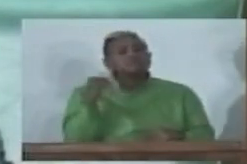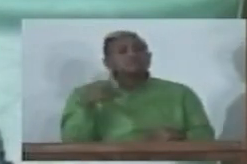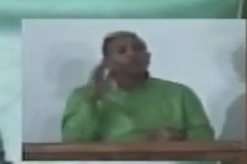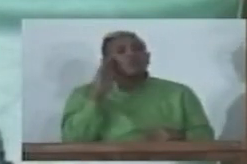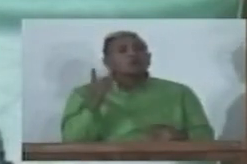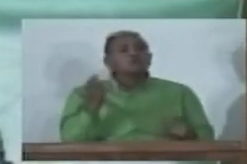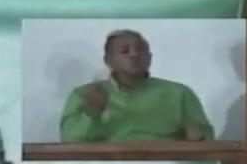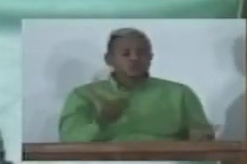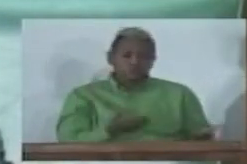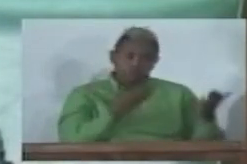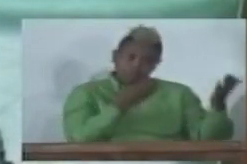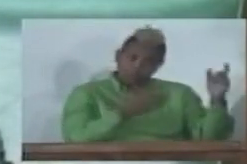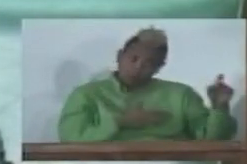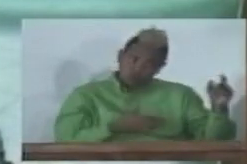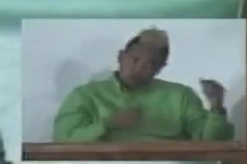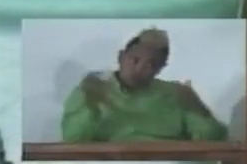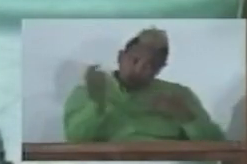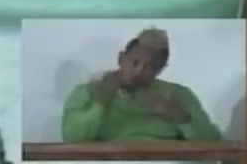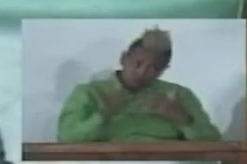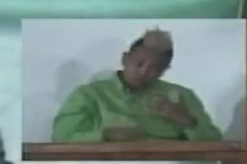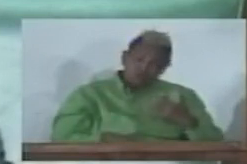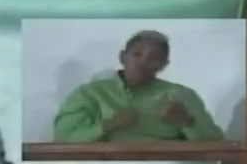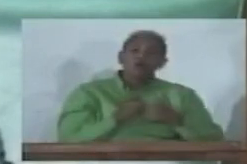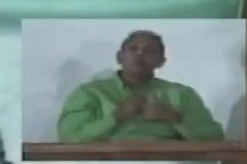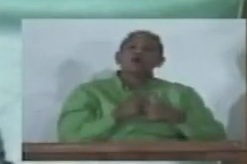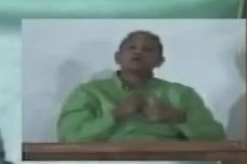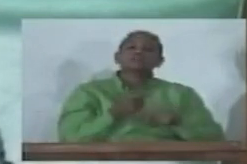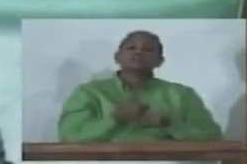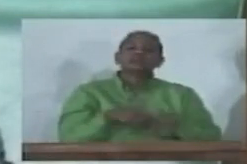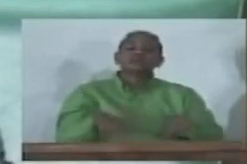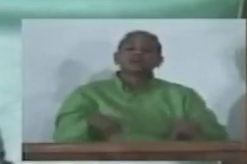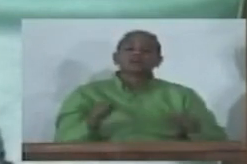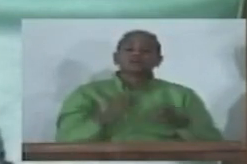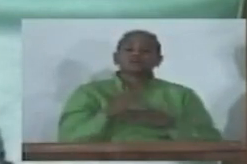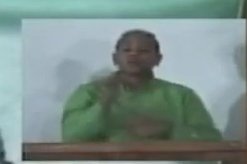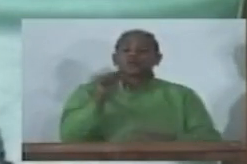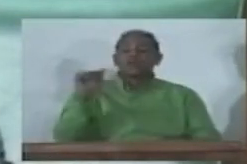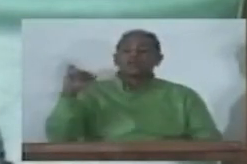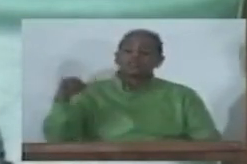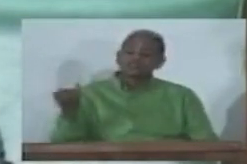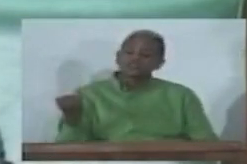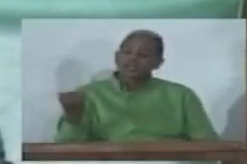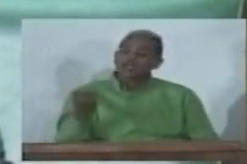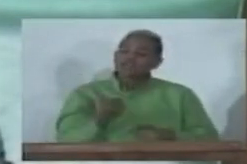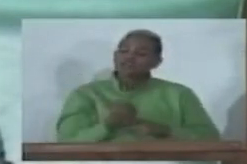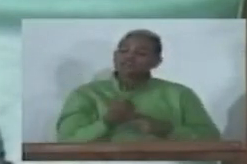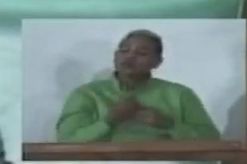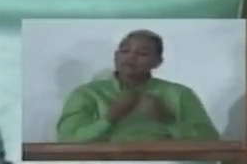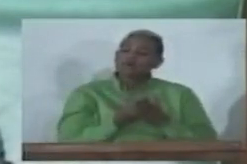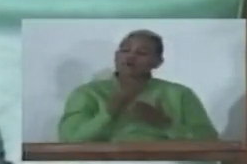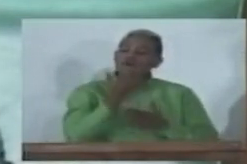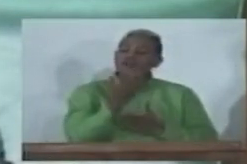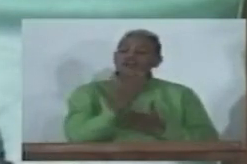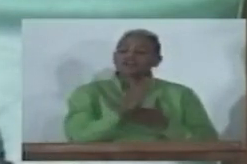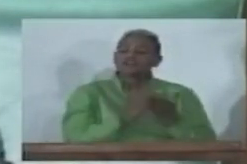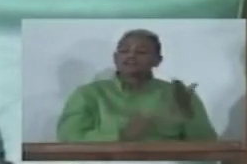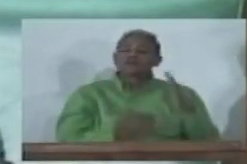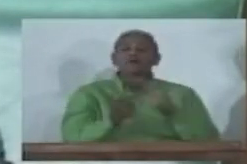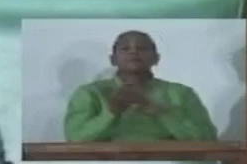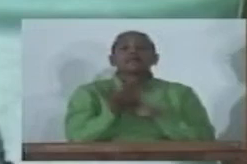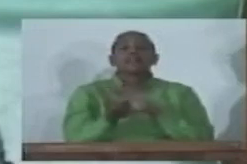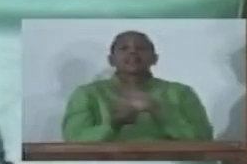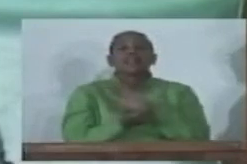prospective bidders, one of which is the undertaking by the AAJ to procure certain